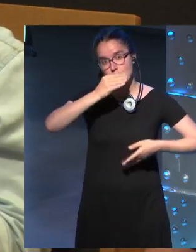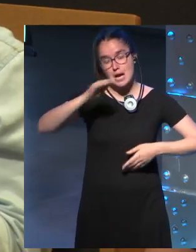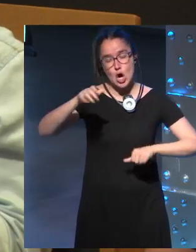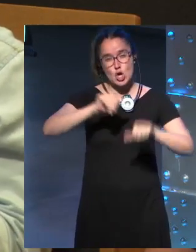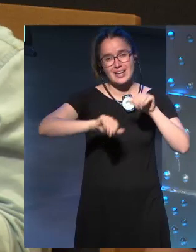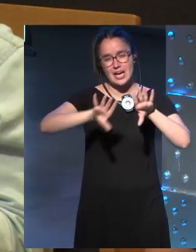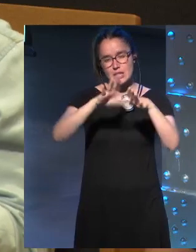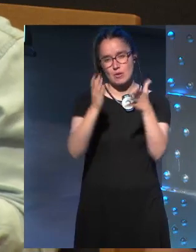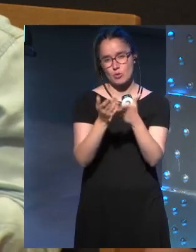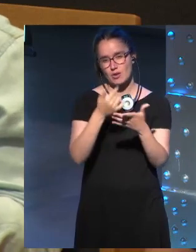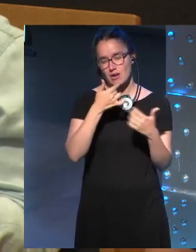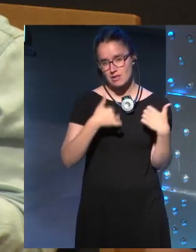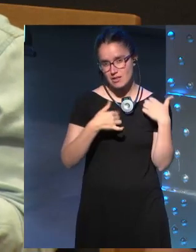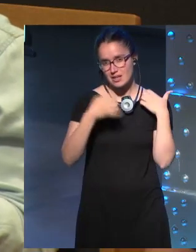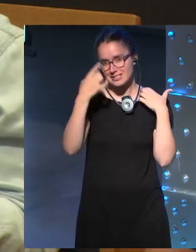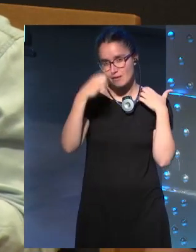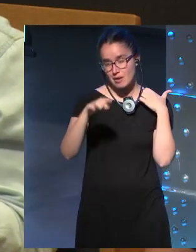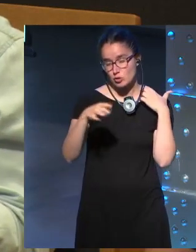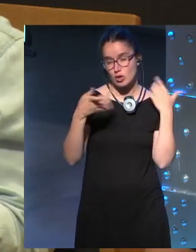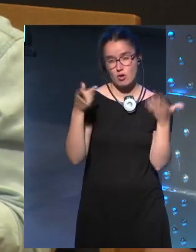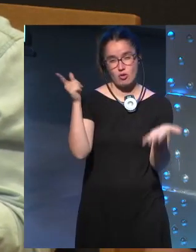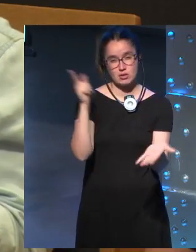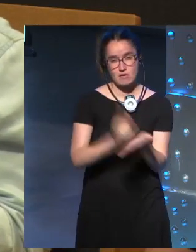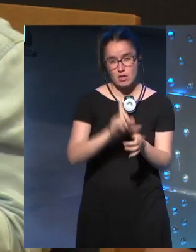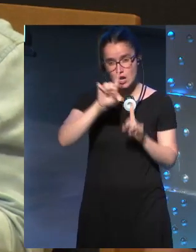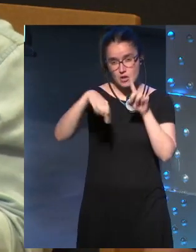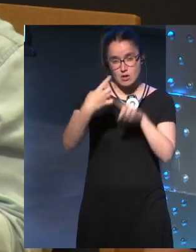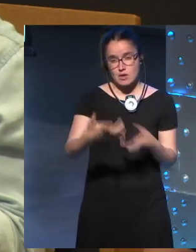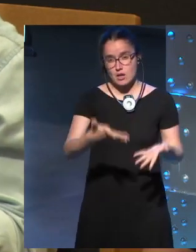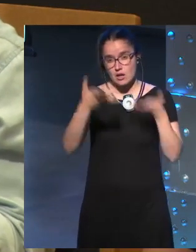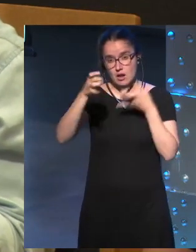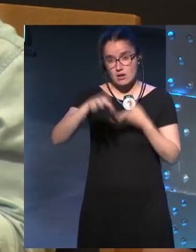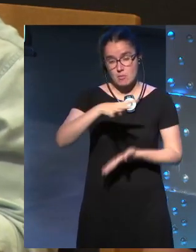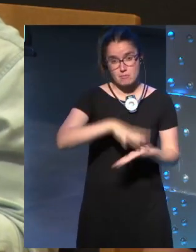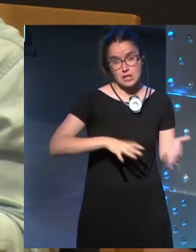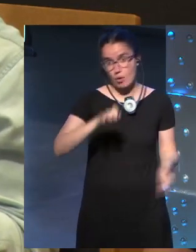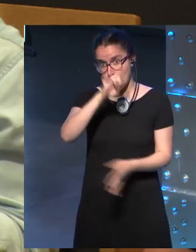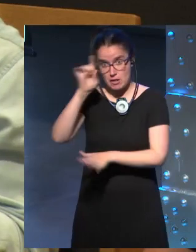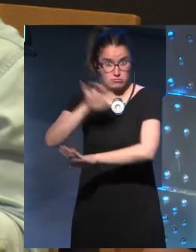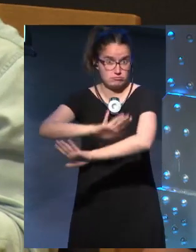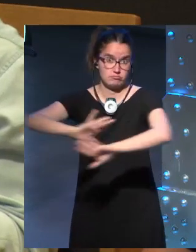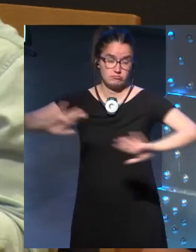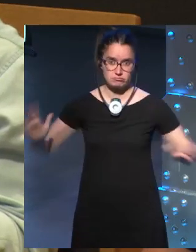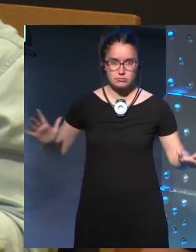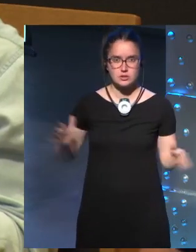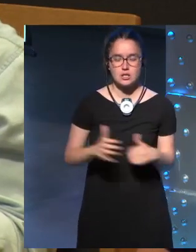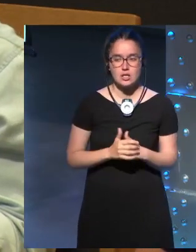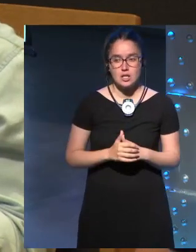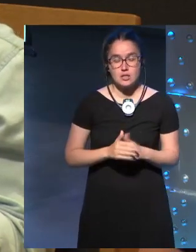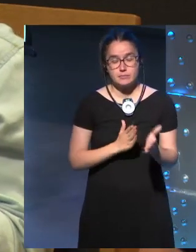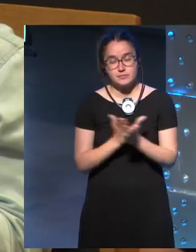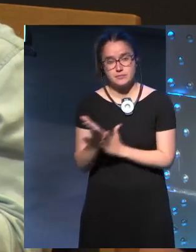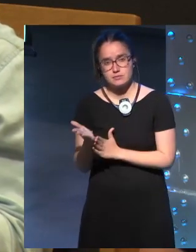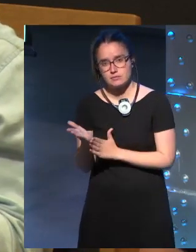and not to have this alleged best league in the world where we know that Madrid or